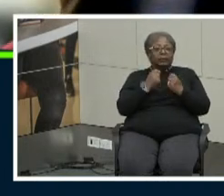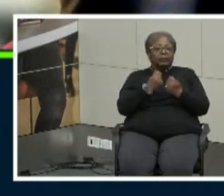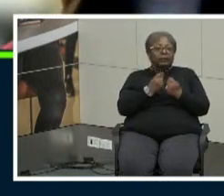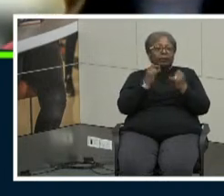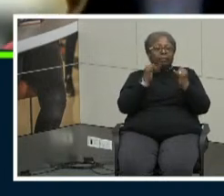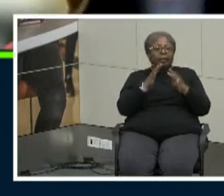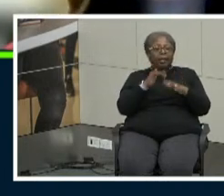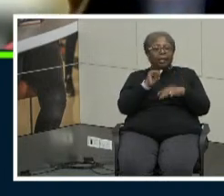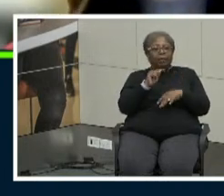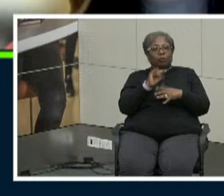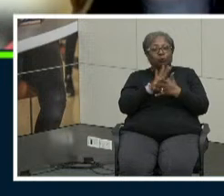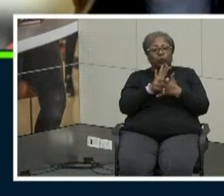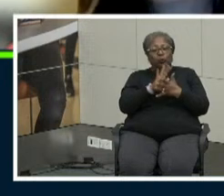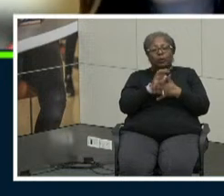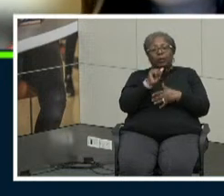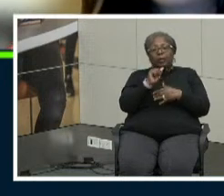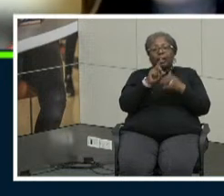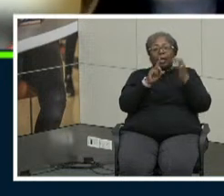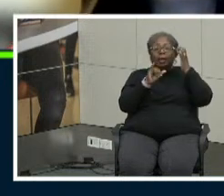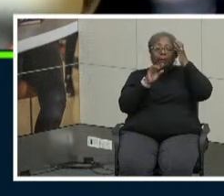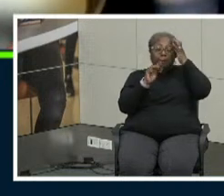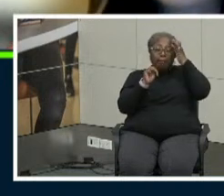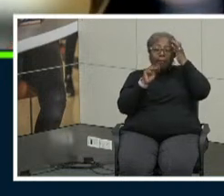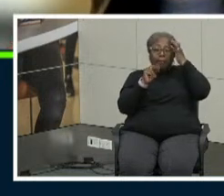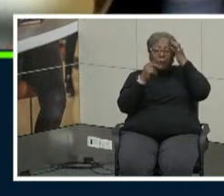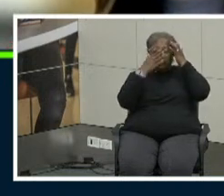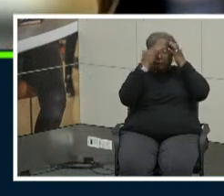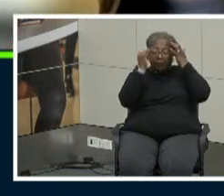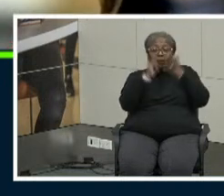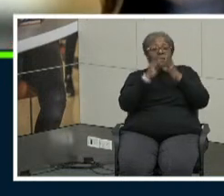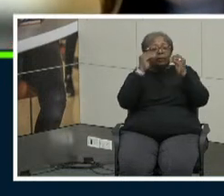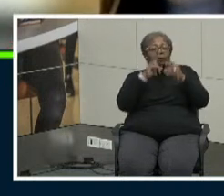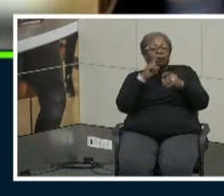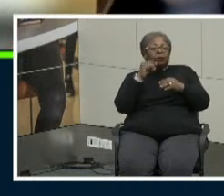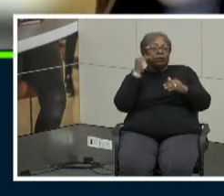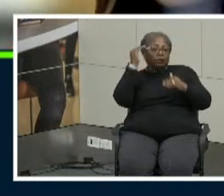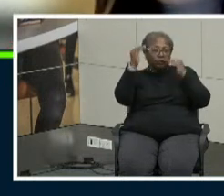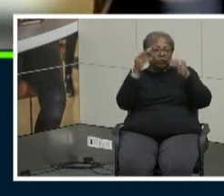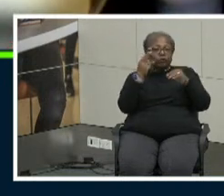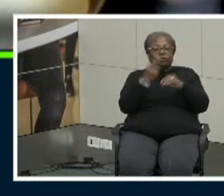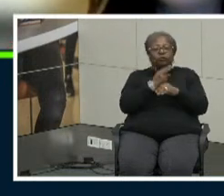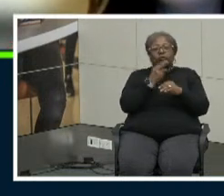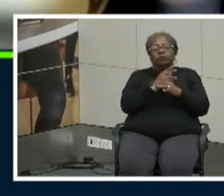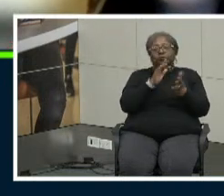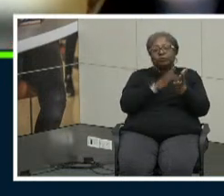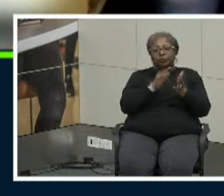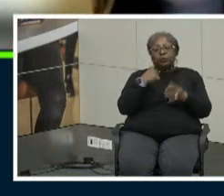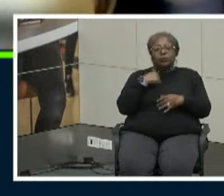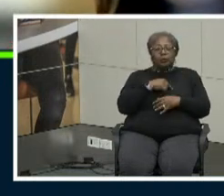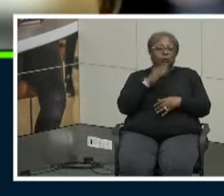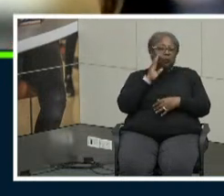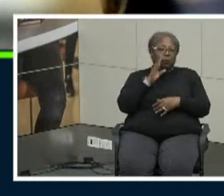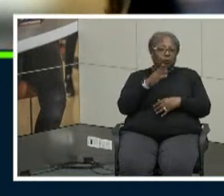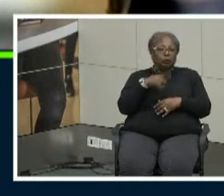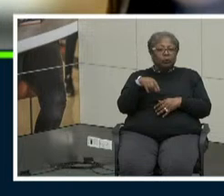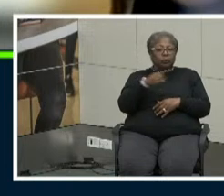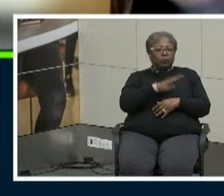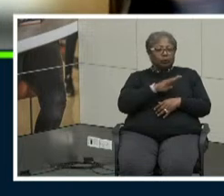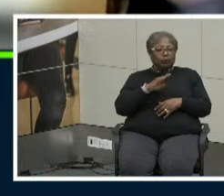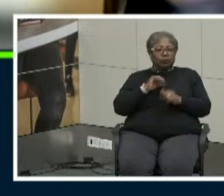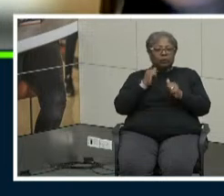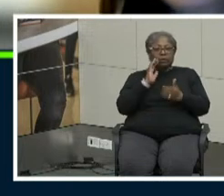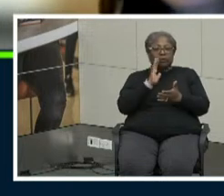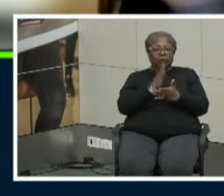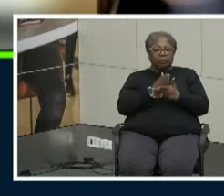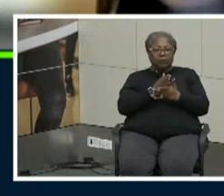school administrators forget that teachers are adults and we can walk away when you continue to use and abuse and we will you the board can stop